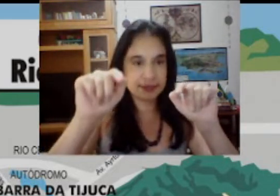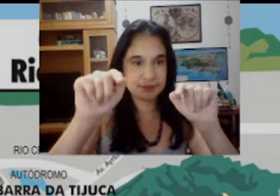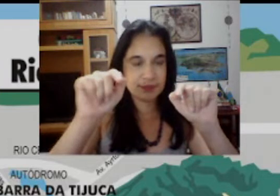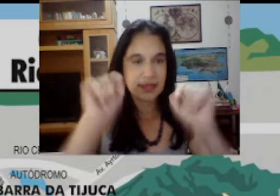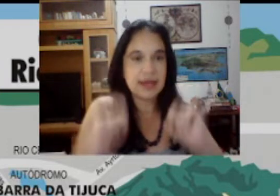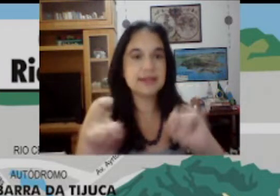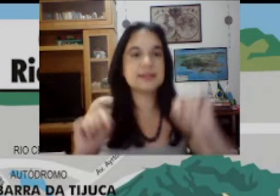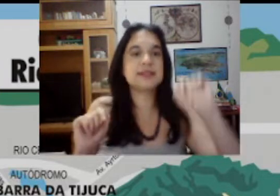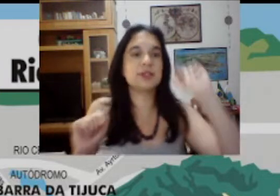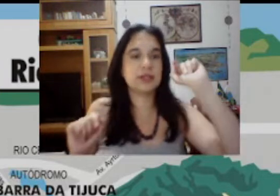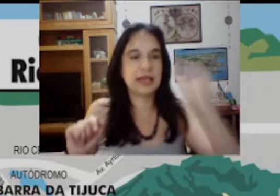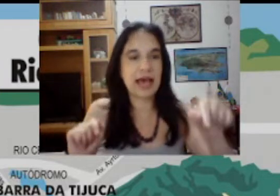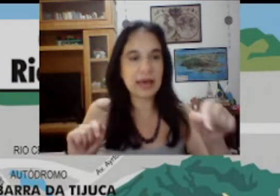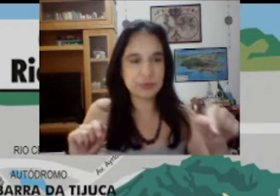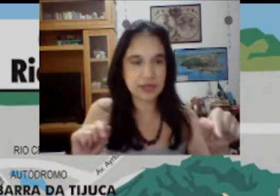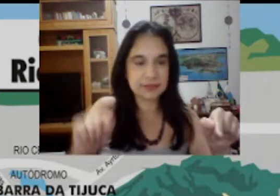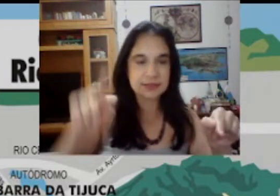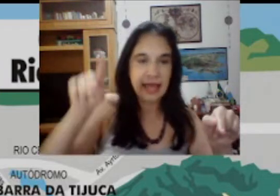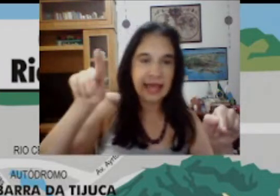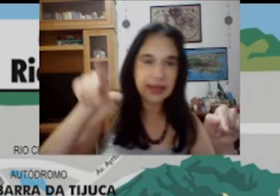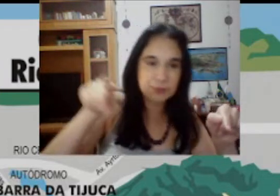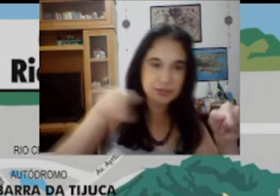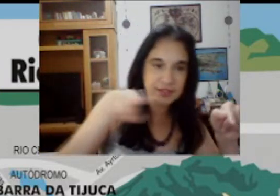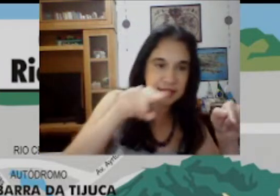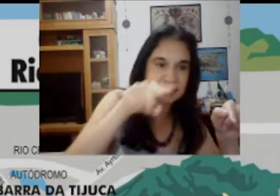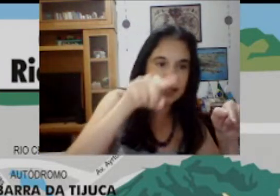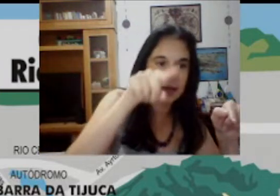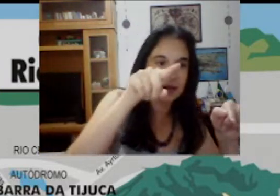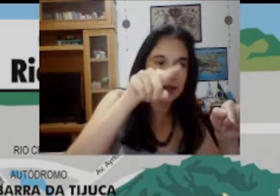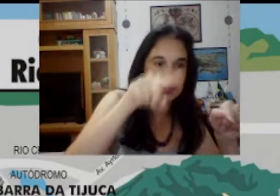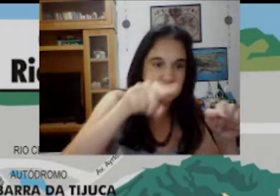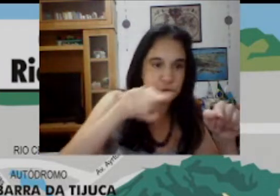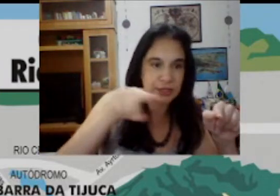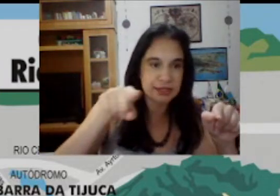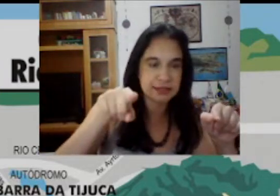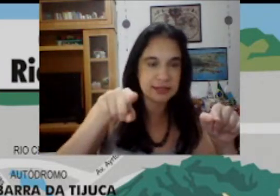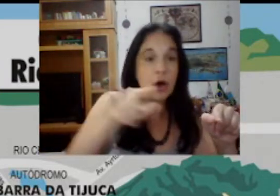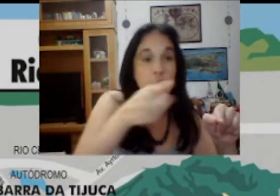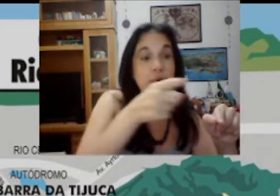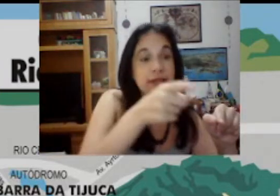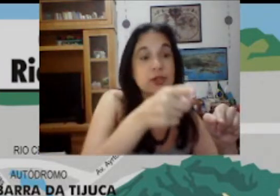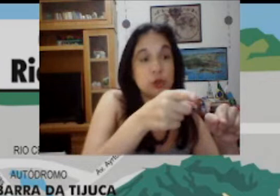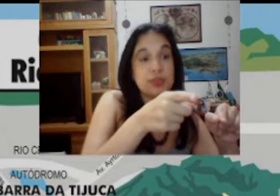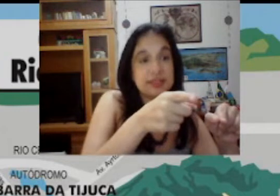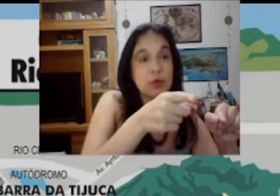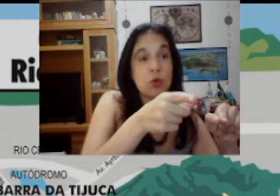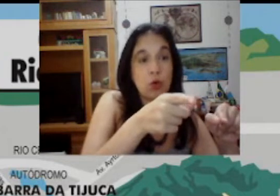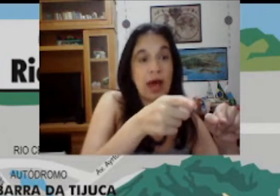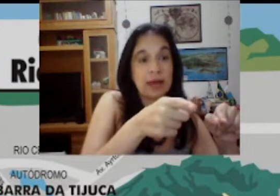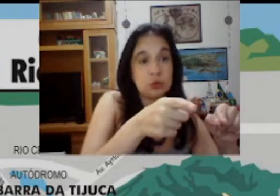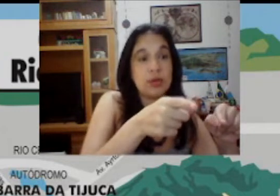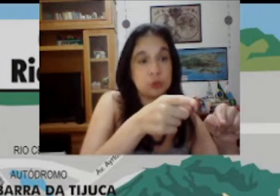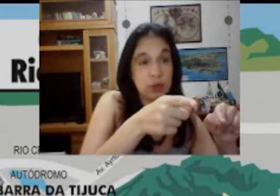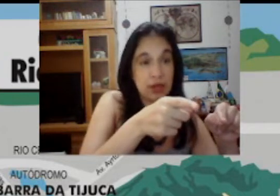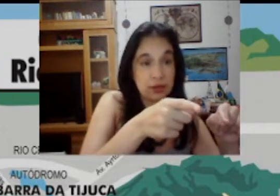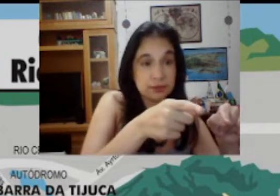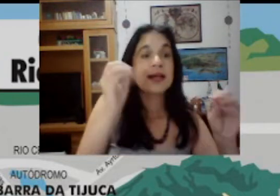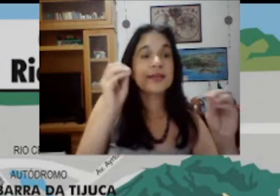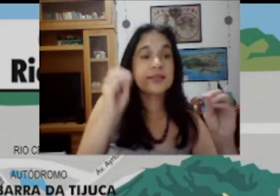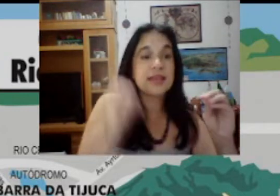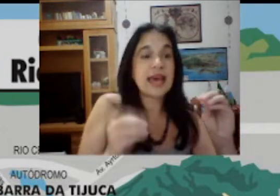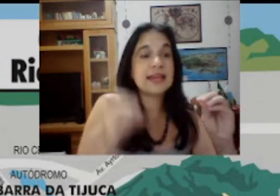Glória until Gavia, everything there in between, oh, including São Conrado as